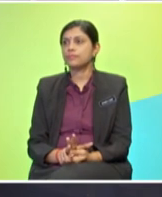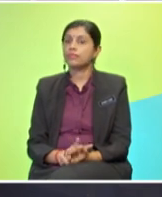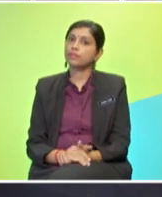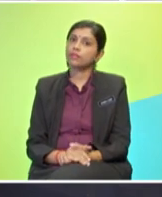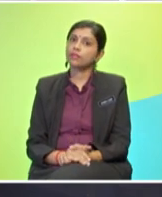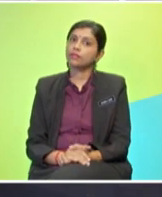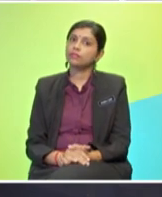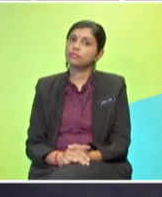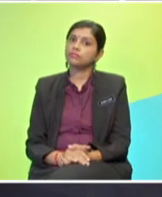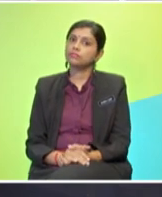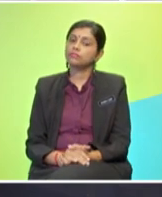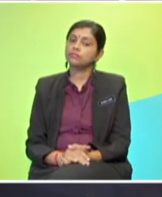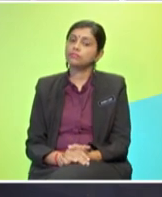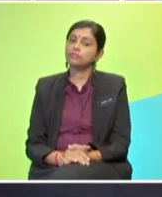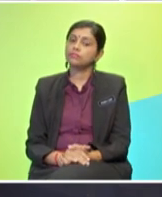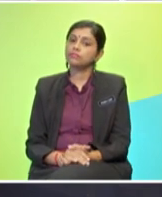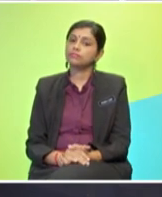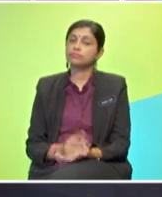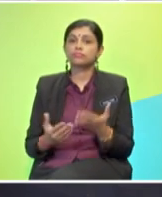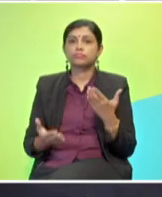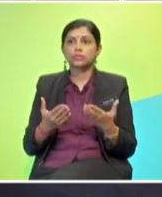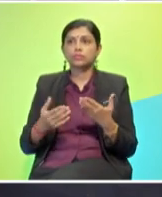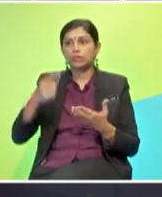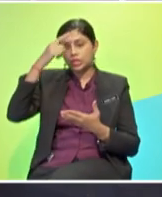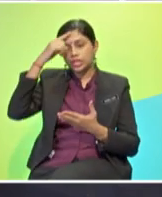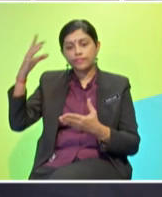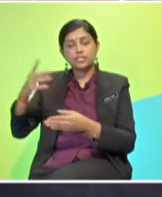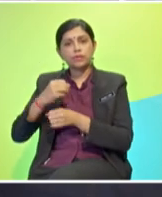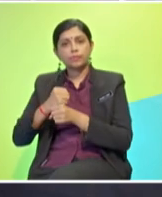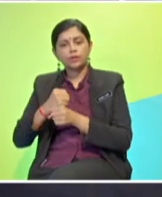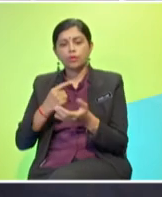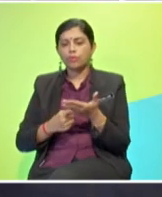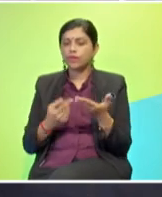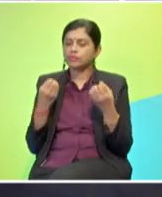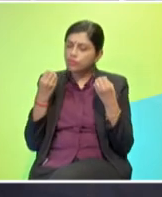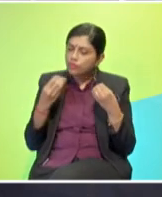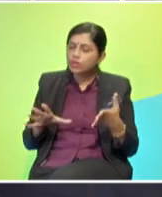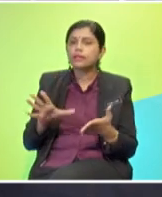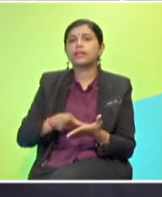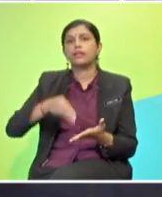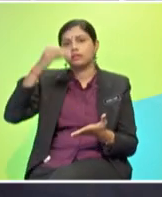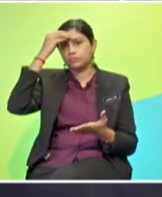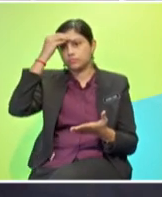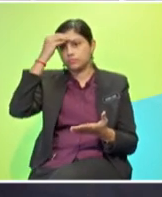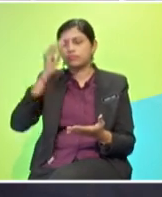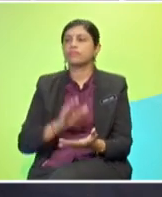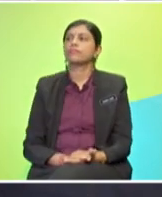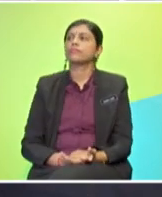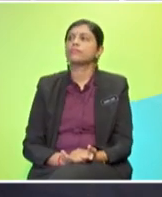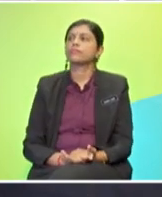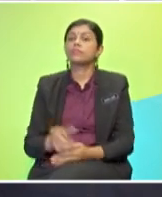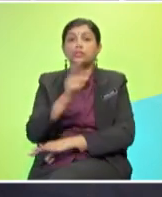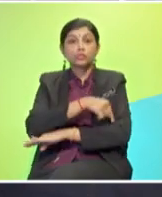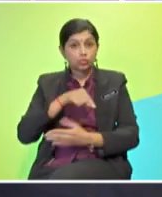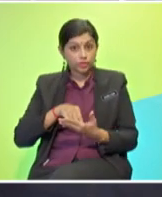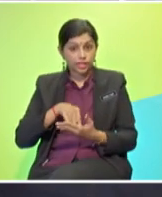can give us a summary of what we have learned in about 30 minutes here. Okay. All right. Today, we